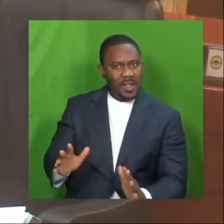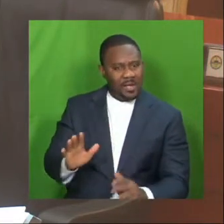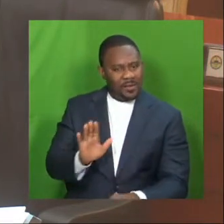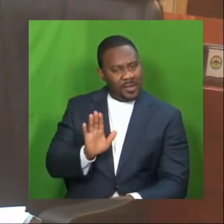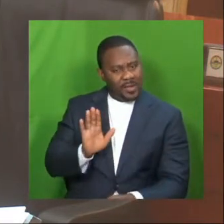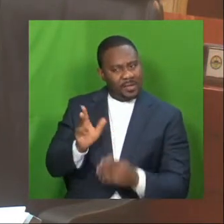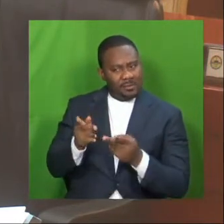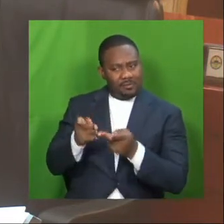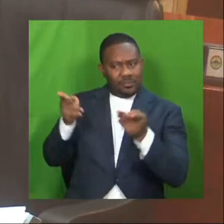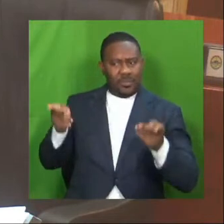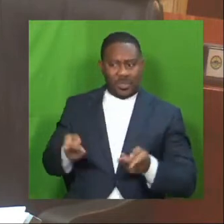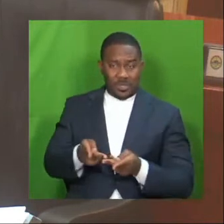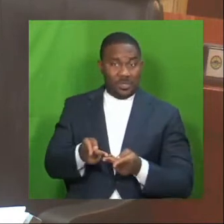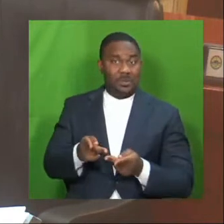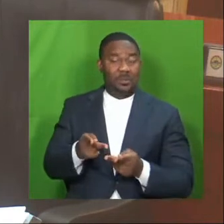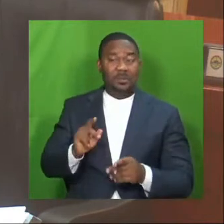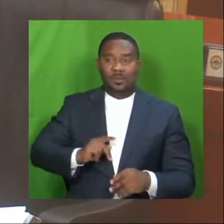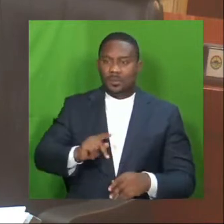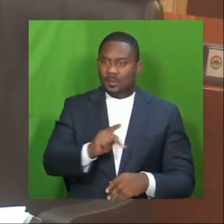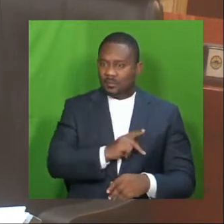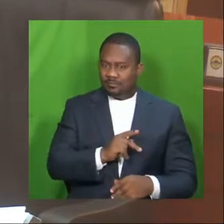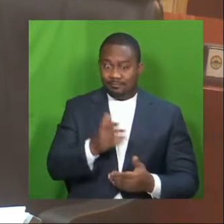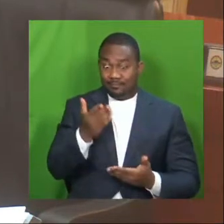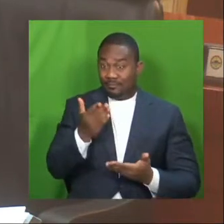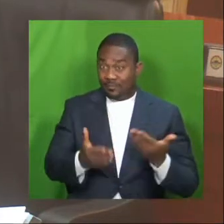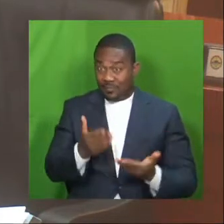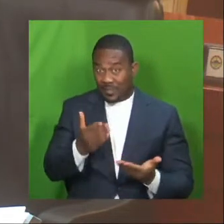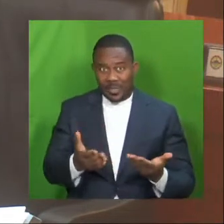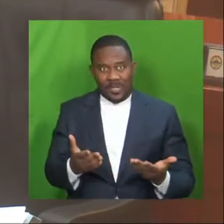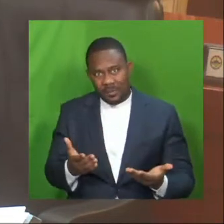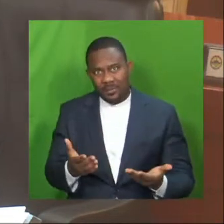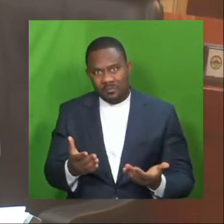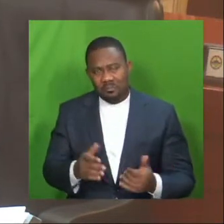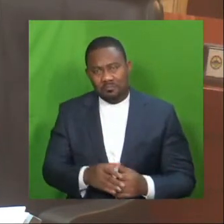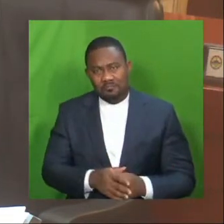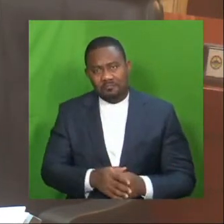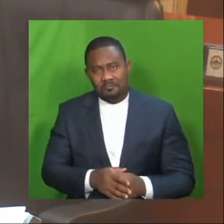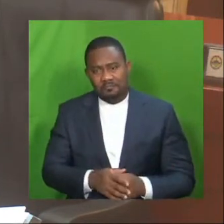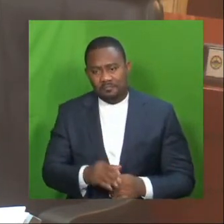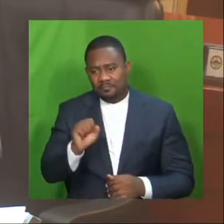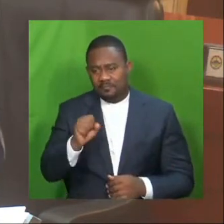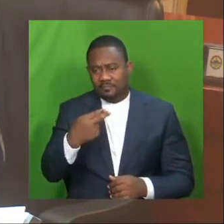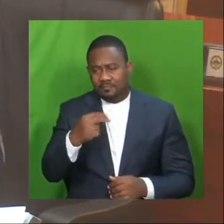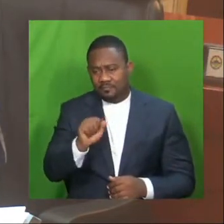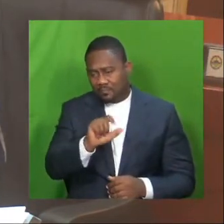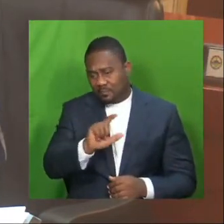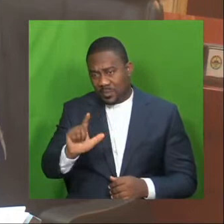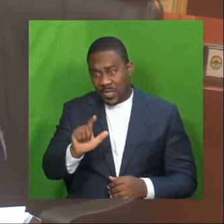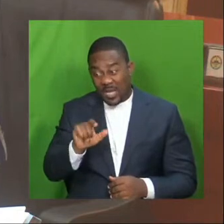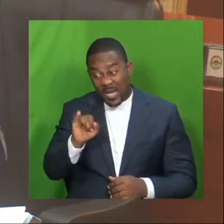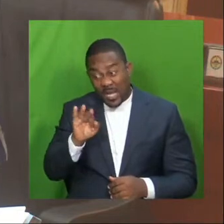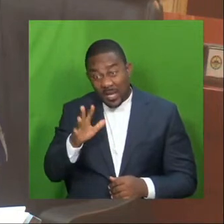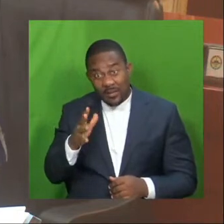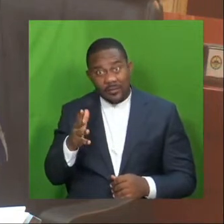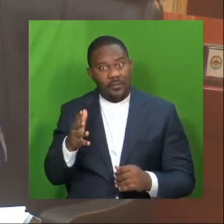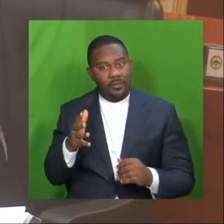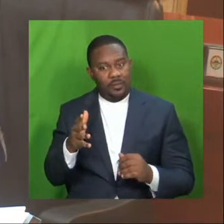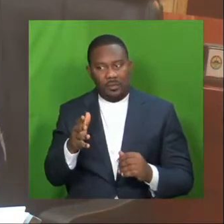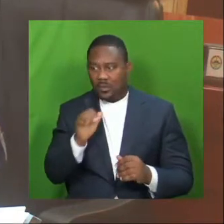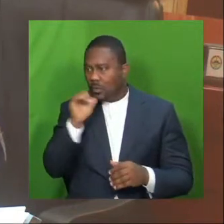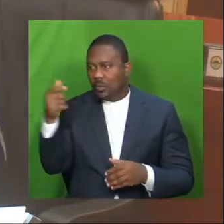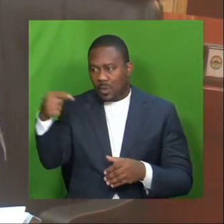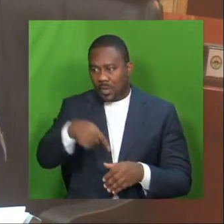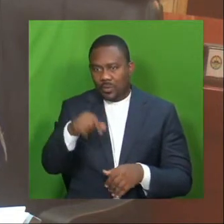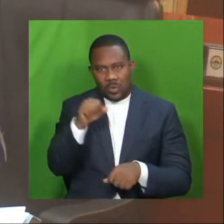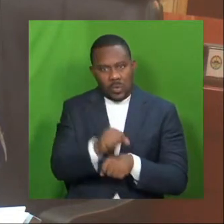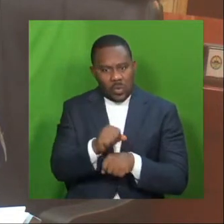word is shall. Shall vacate his seat if he is absent without the permission in writing